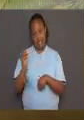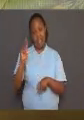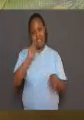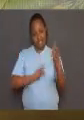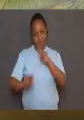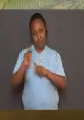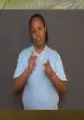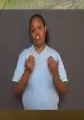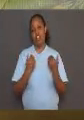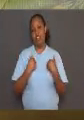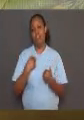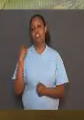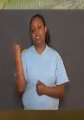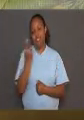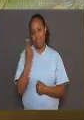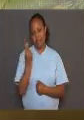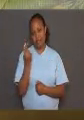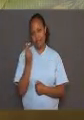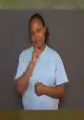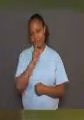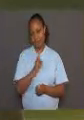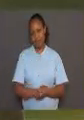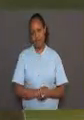and peoples of Ethiopia.